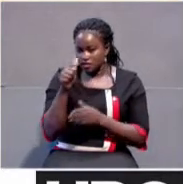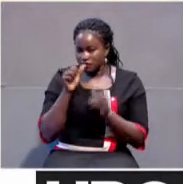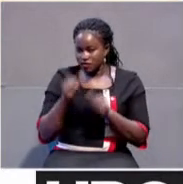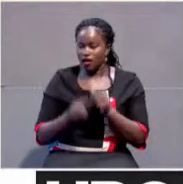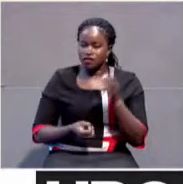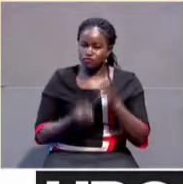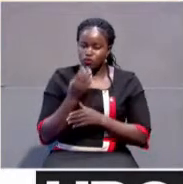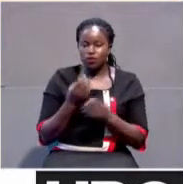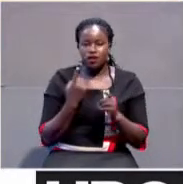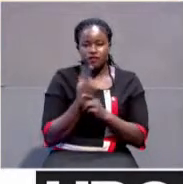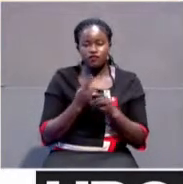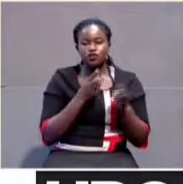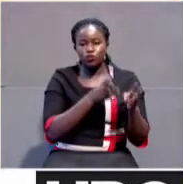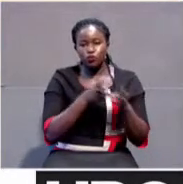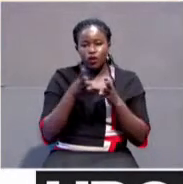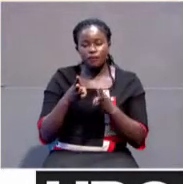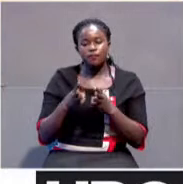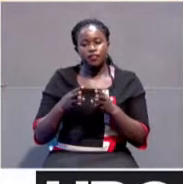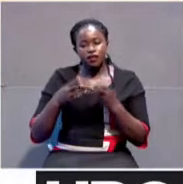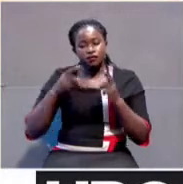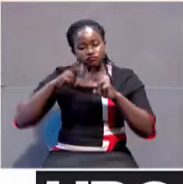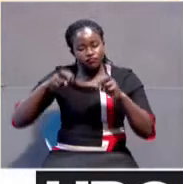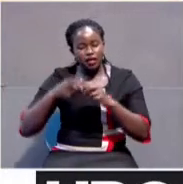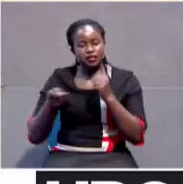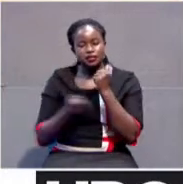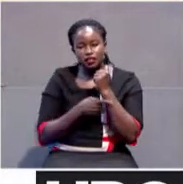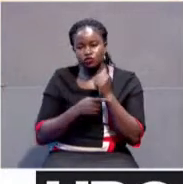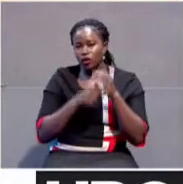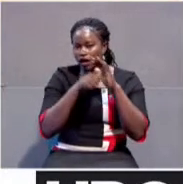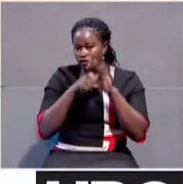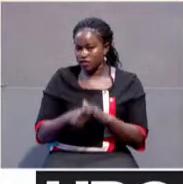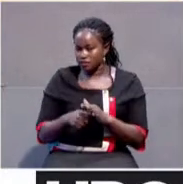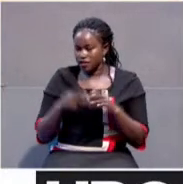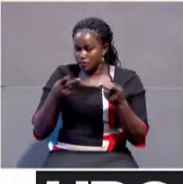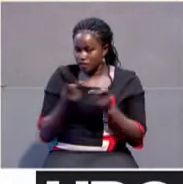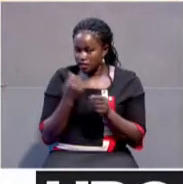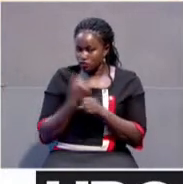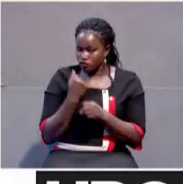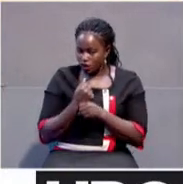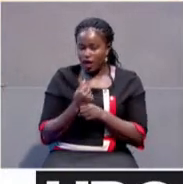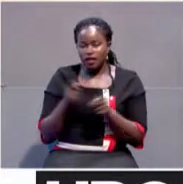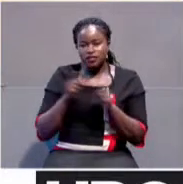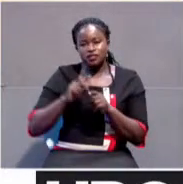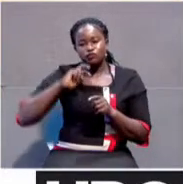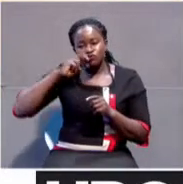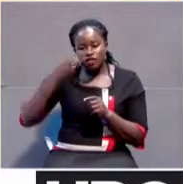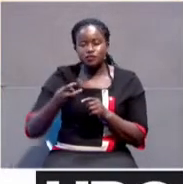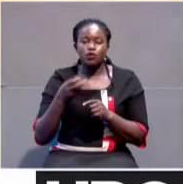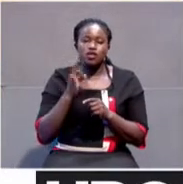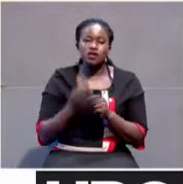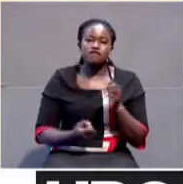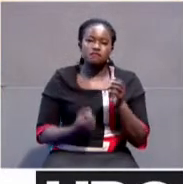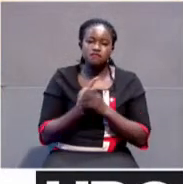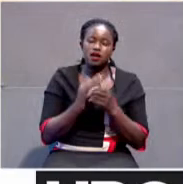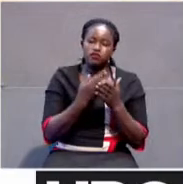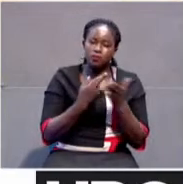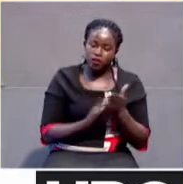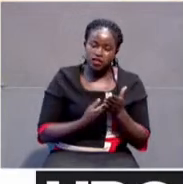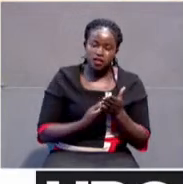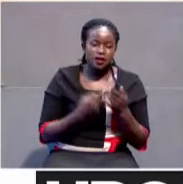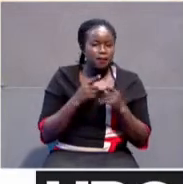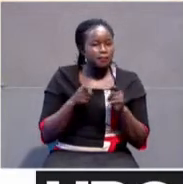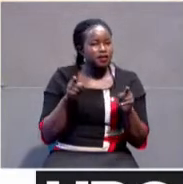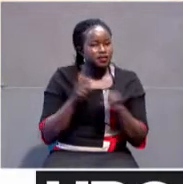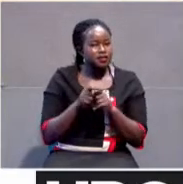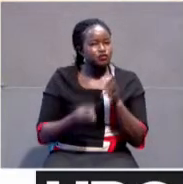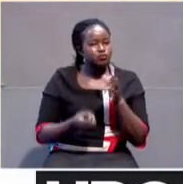place mechanisms to detect sexual harassment in the workplaces, to respond when these cases are reported, but also to